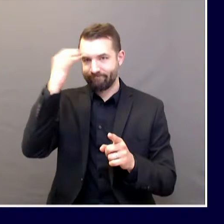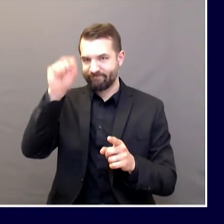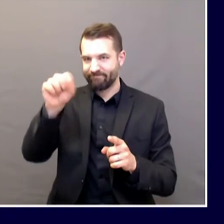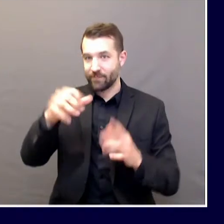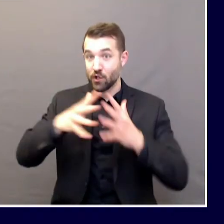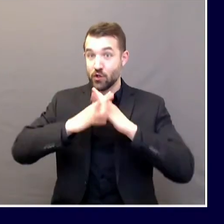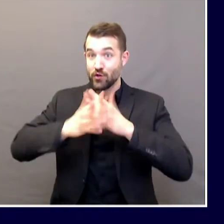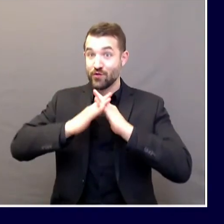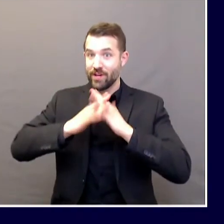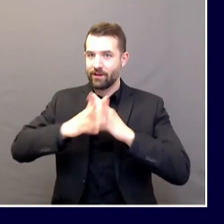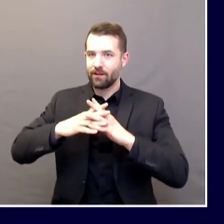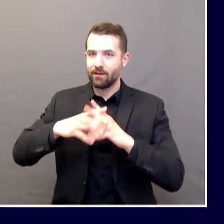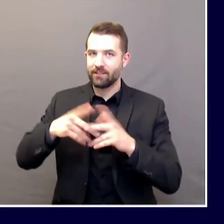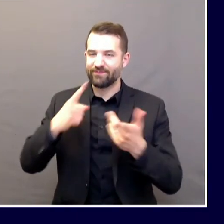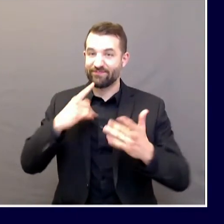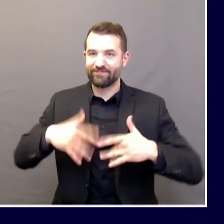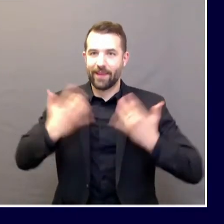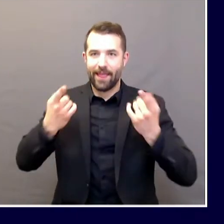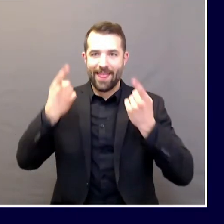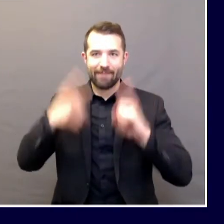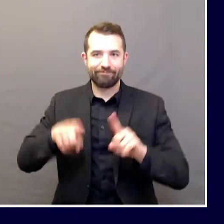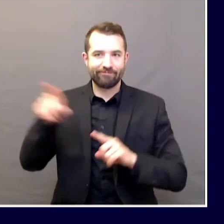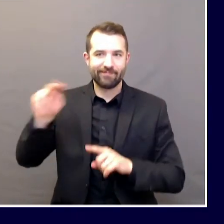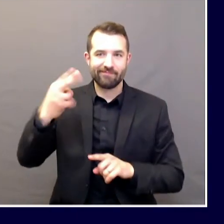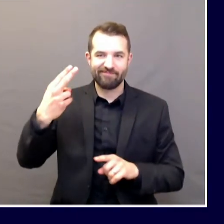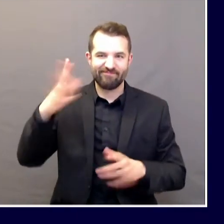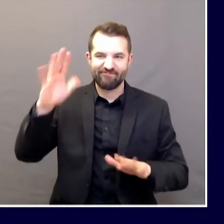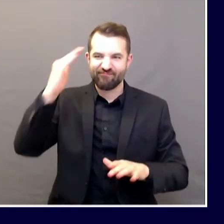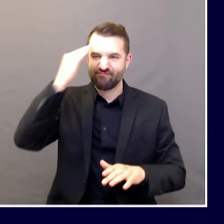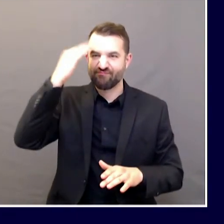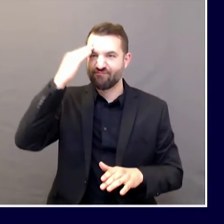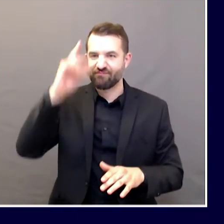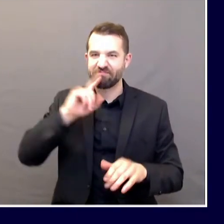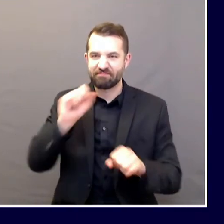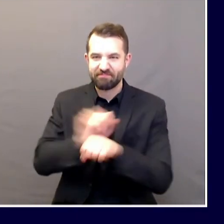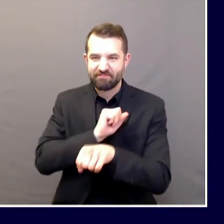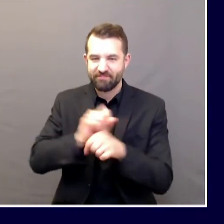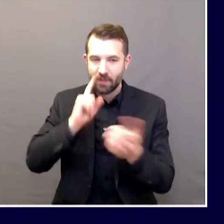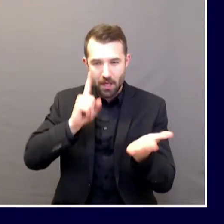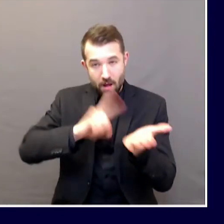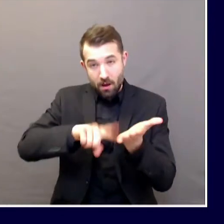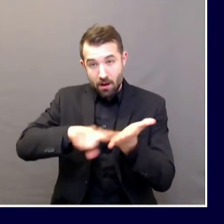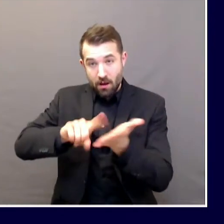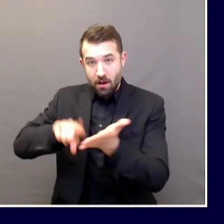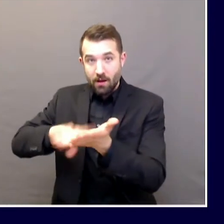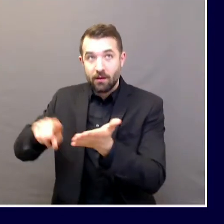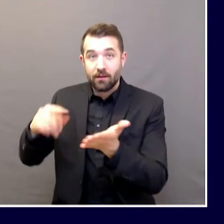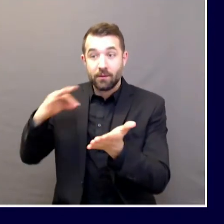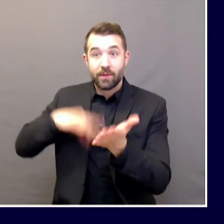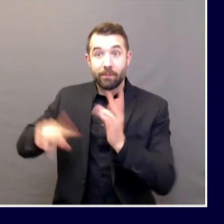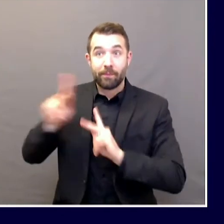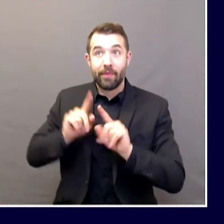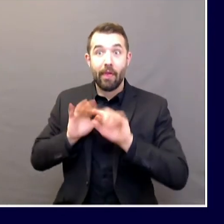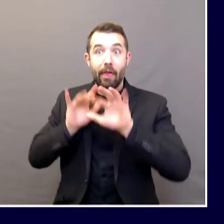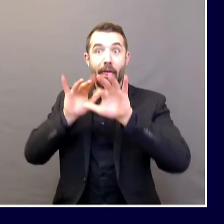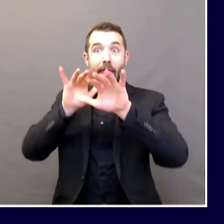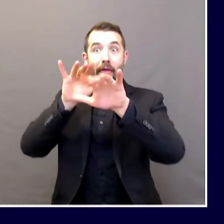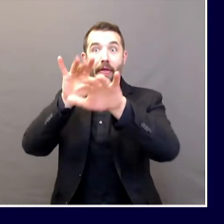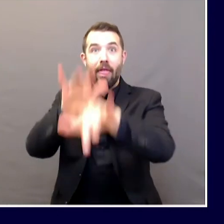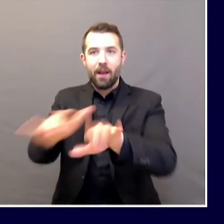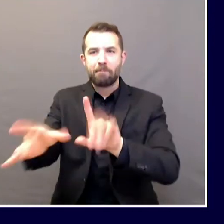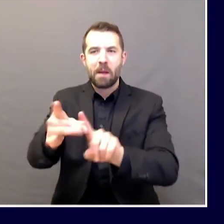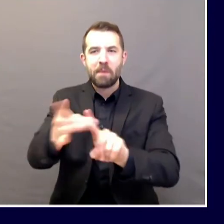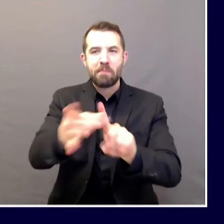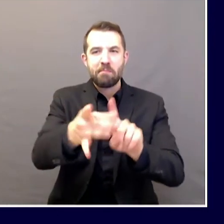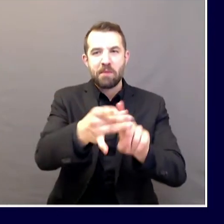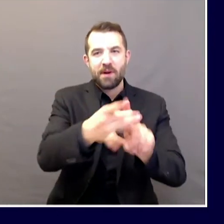New Hampshire. We are looking into the extent to which people in Maine may have been exposed, and to the extent they were, whether if